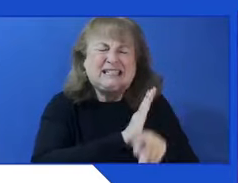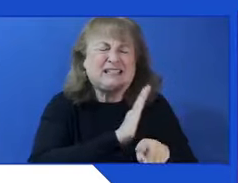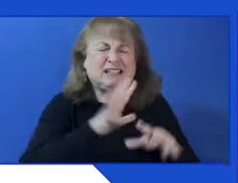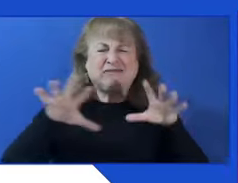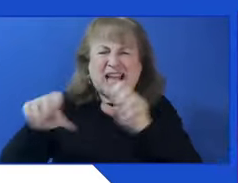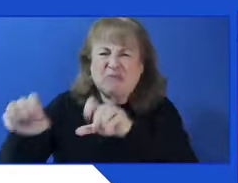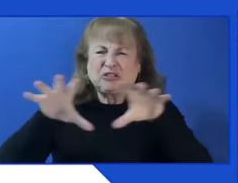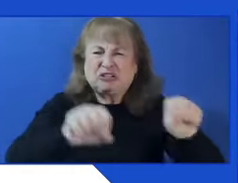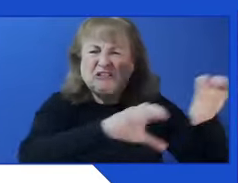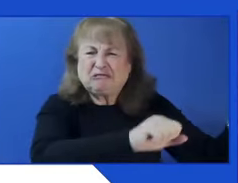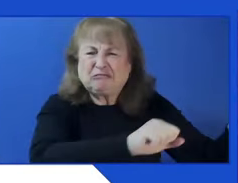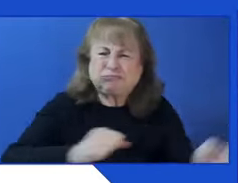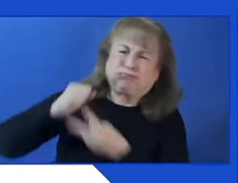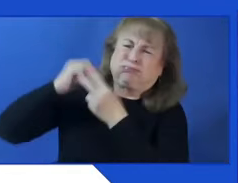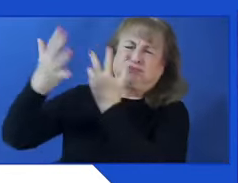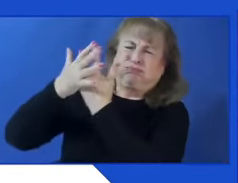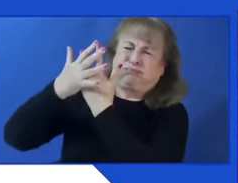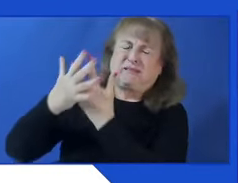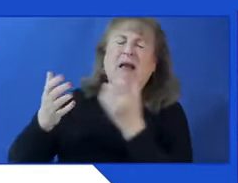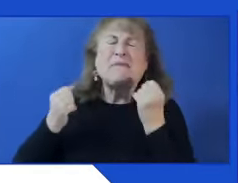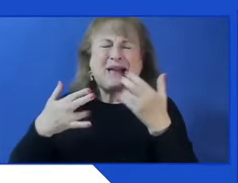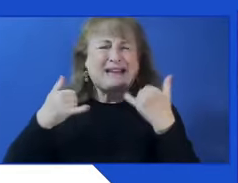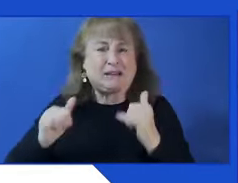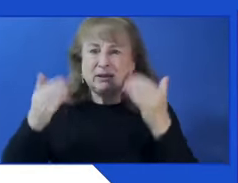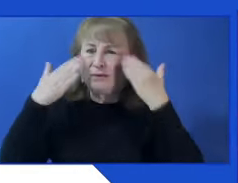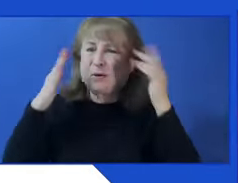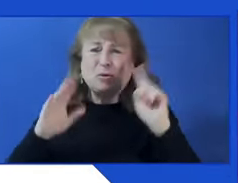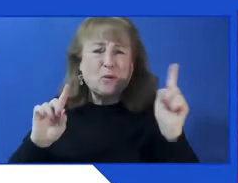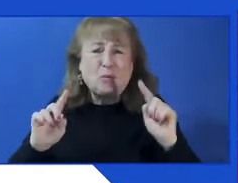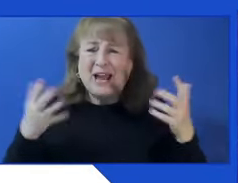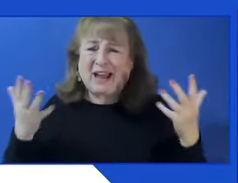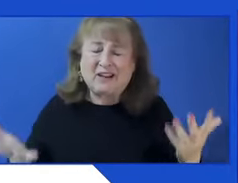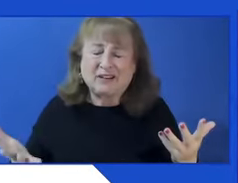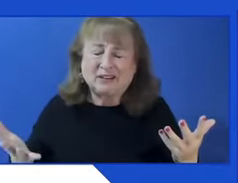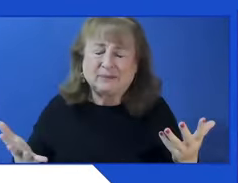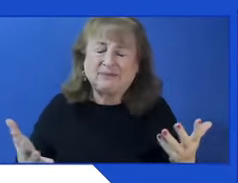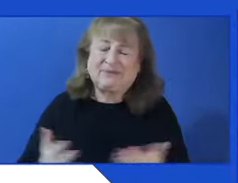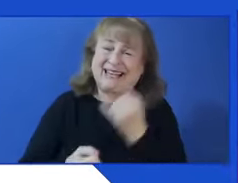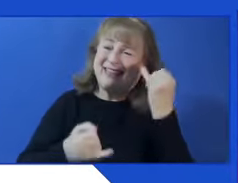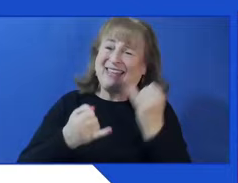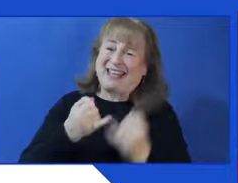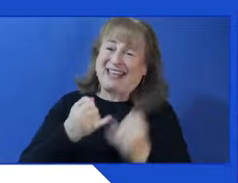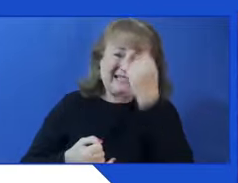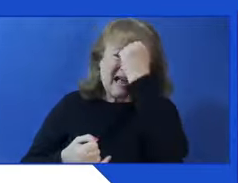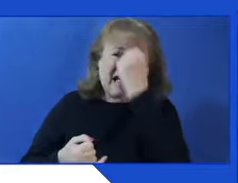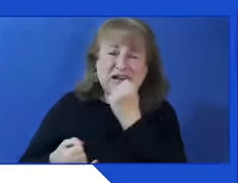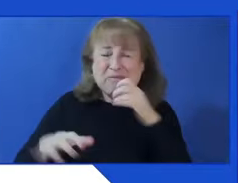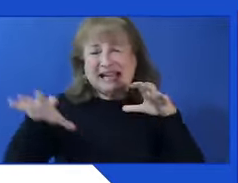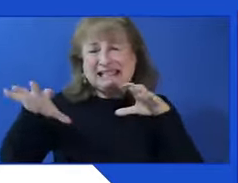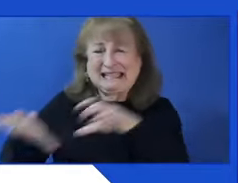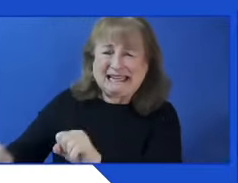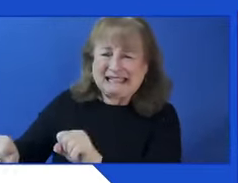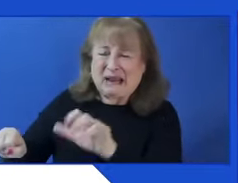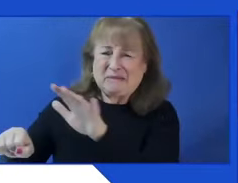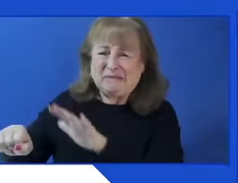captured. Many are still unaccounted for. In the end, Hamas kidnapped an